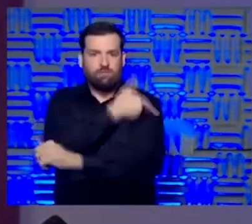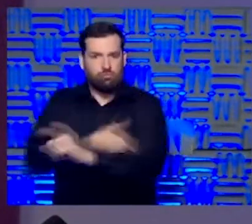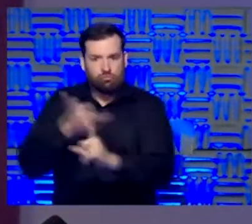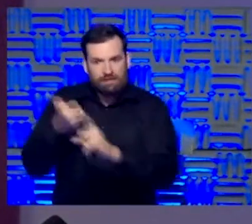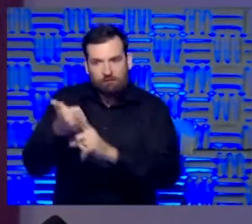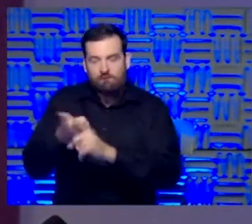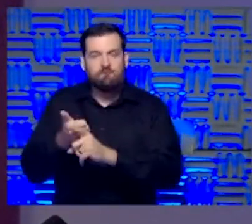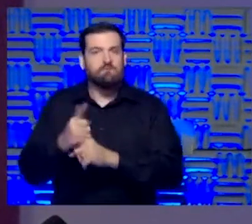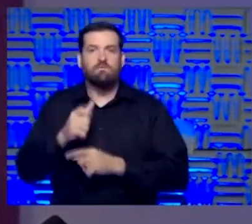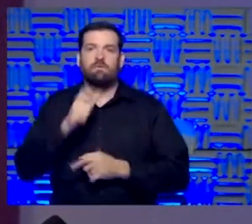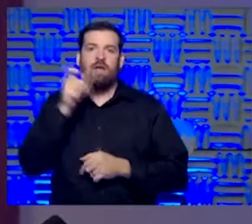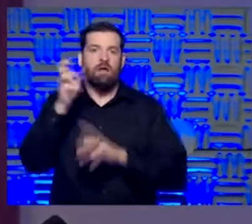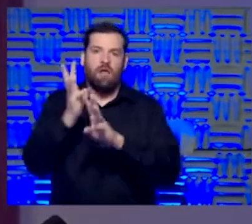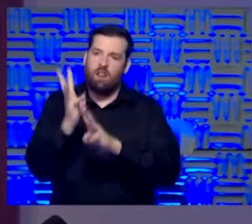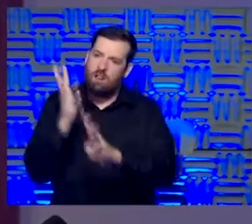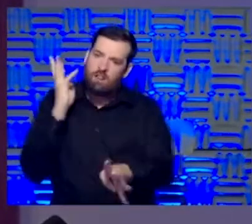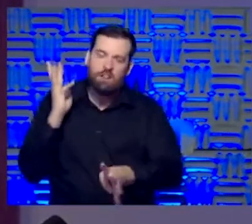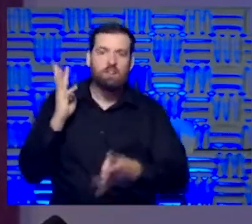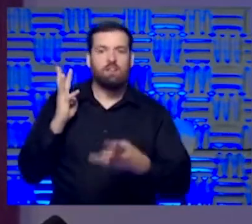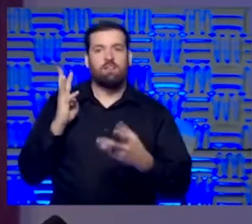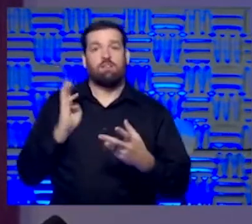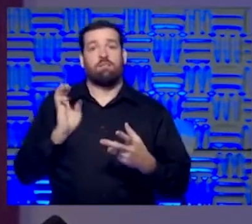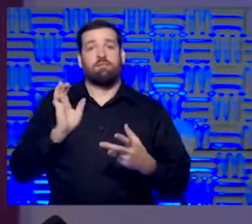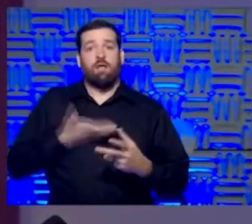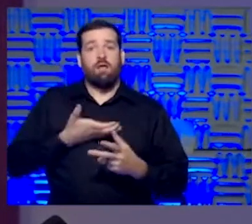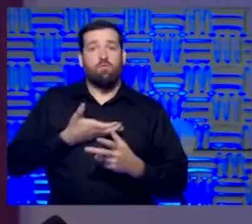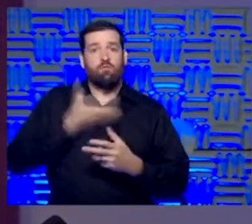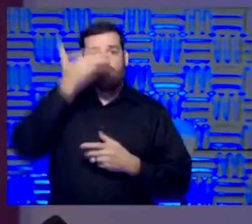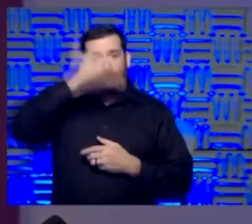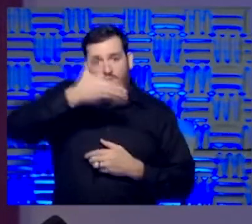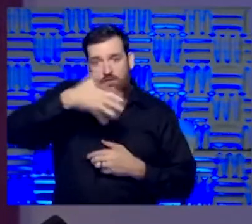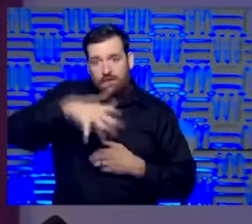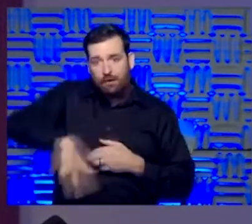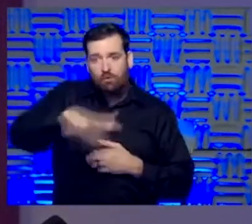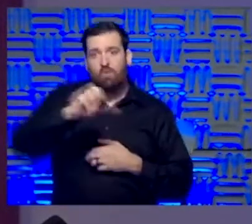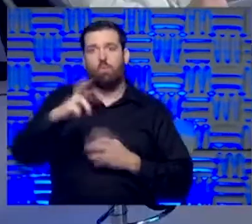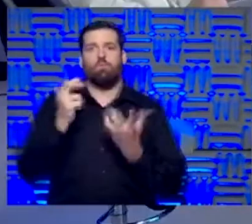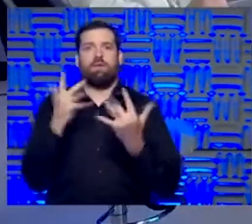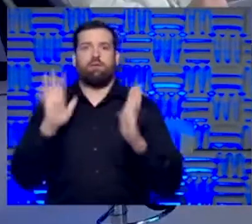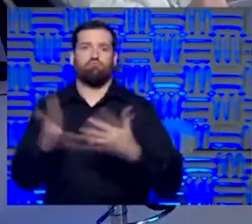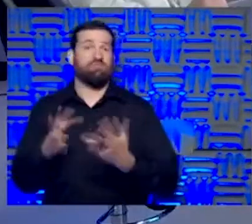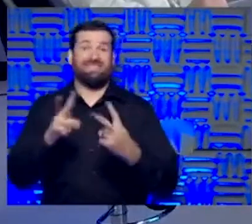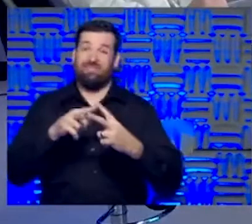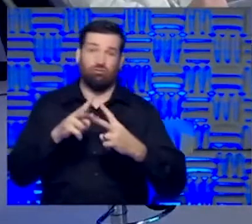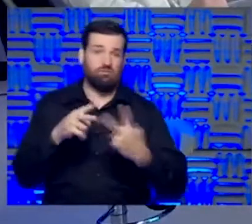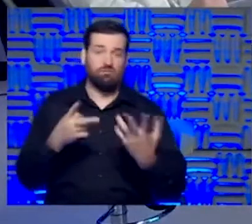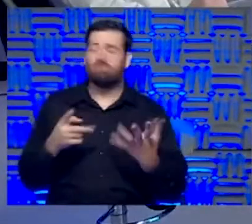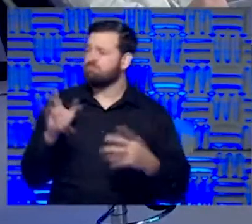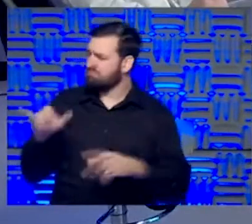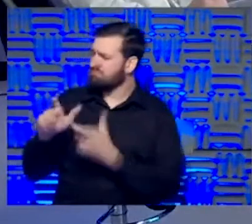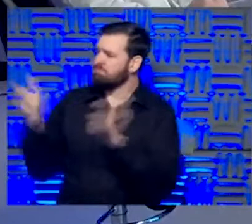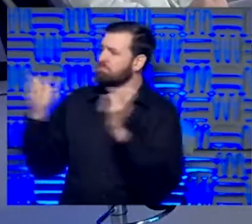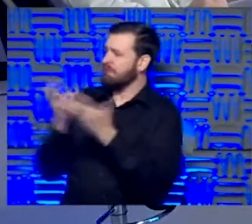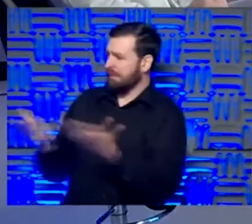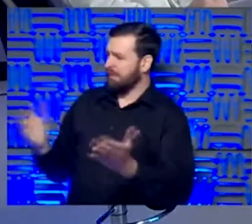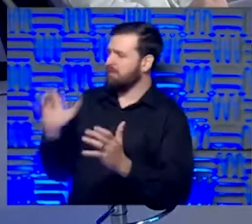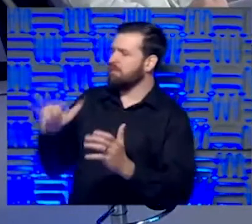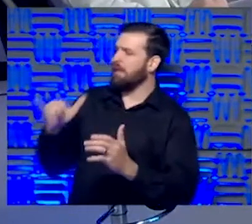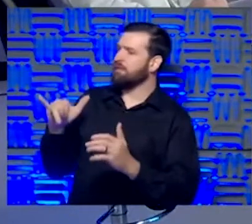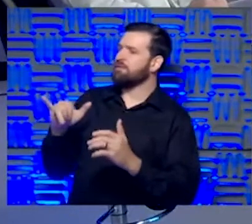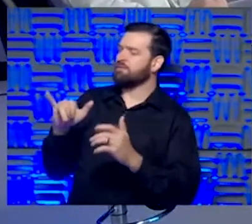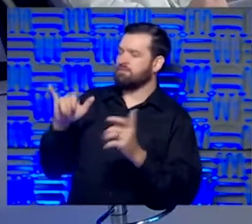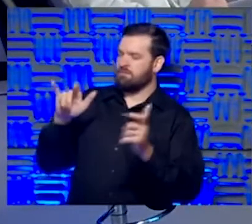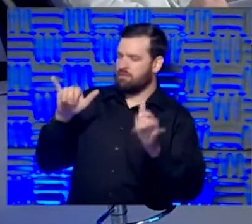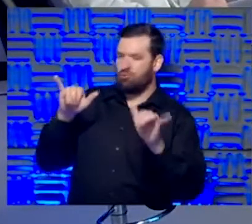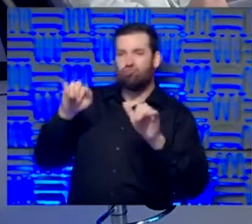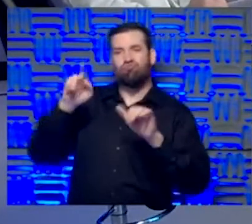don't have long lines either in our front area or in the waiting rooms. Yeah, that's got to be a big thing. That whole re-engineering,